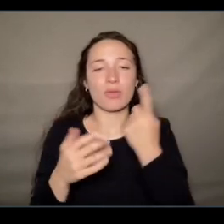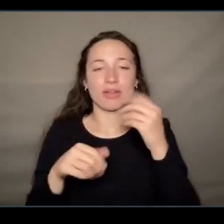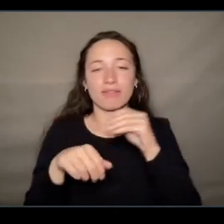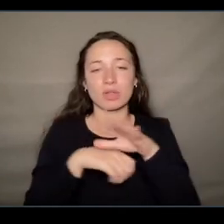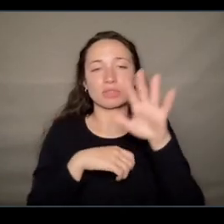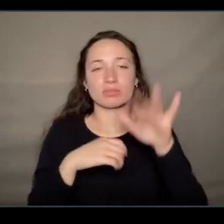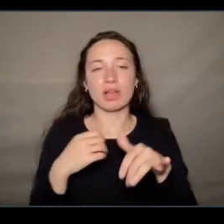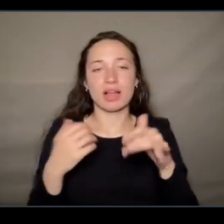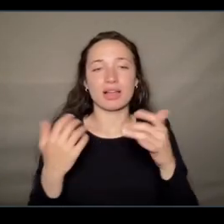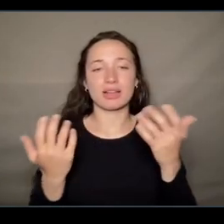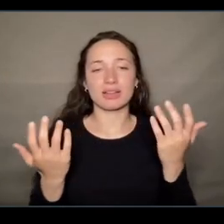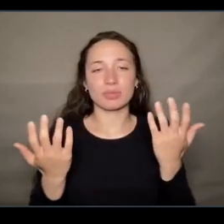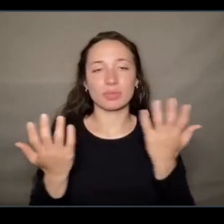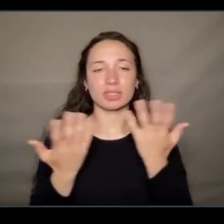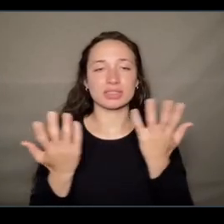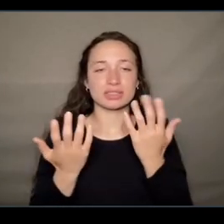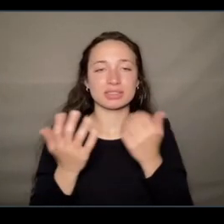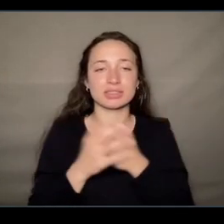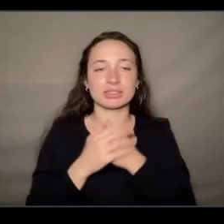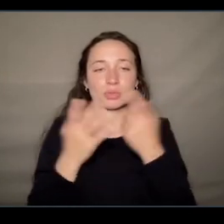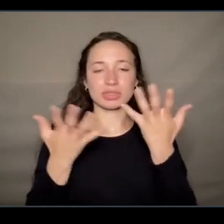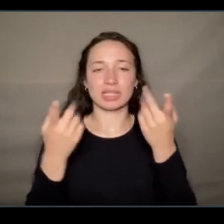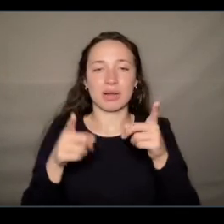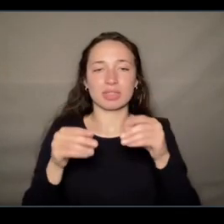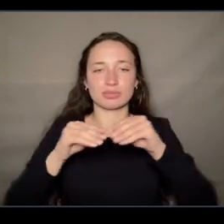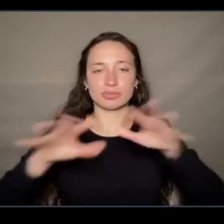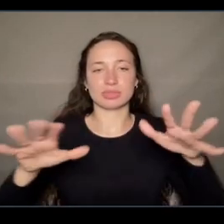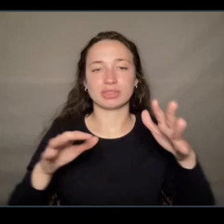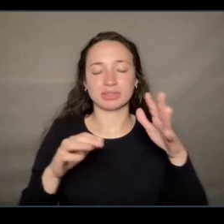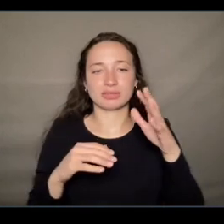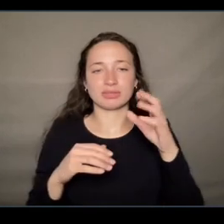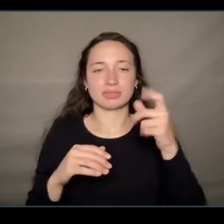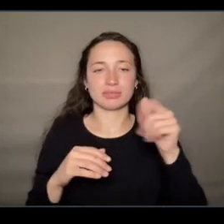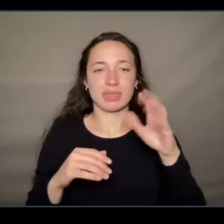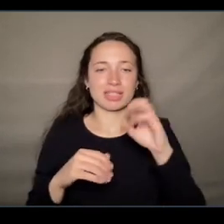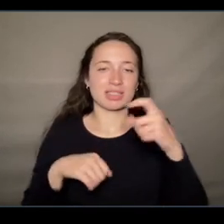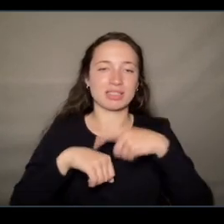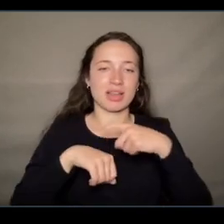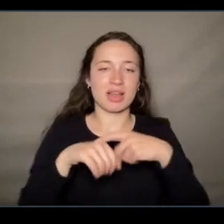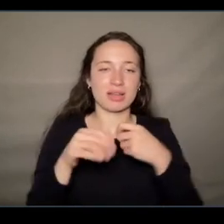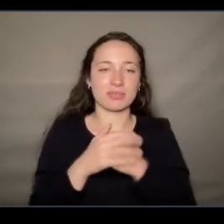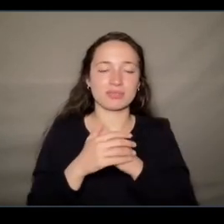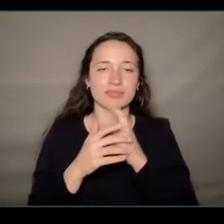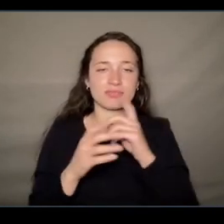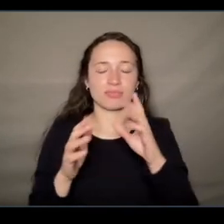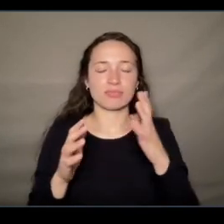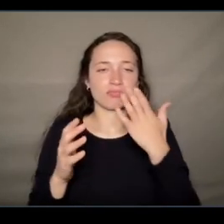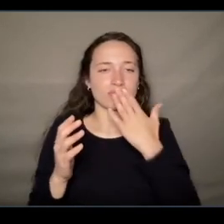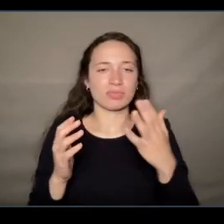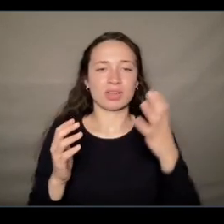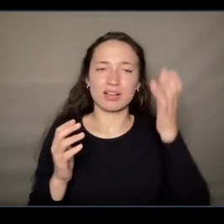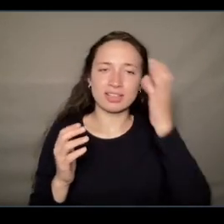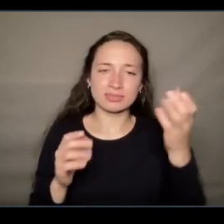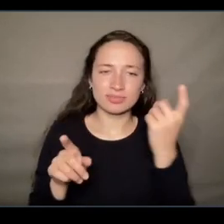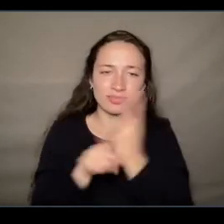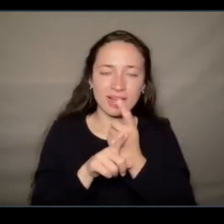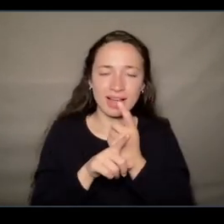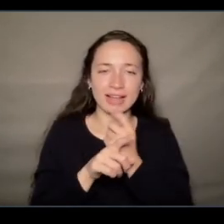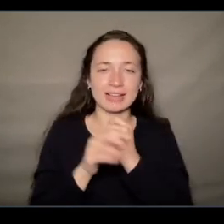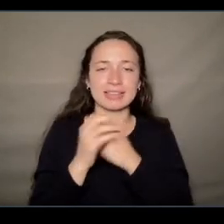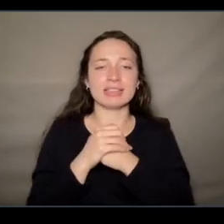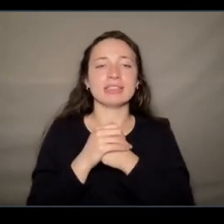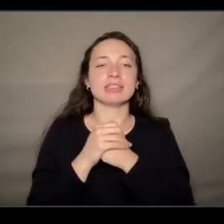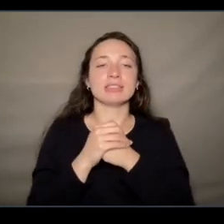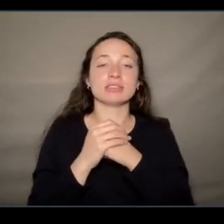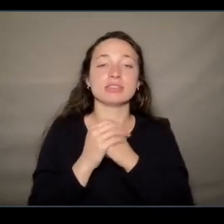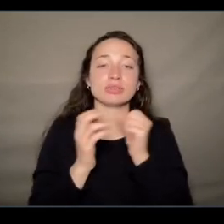influenced by what's happening in widespread space and time. It's an incredible concept,